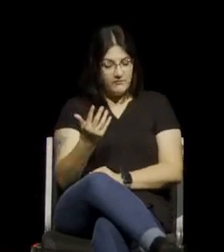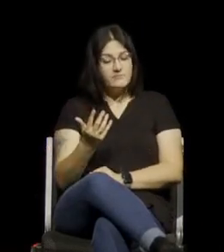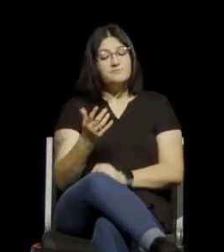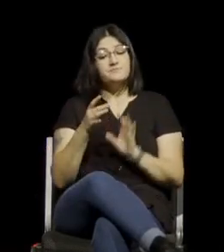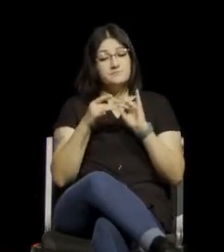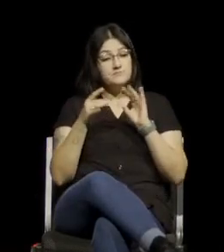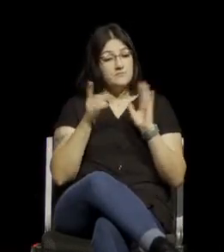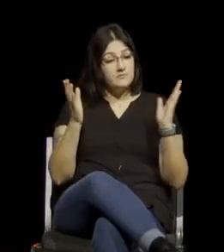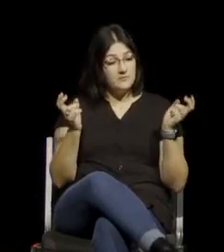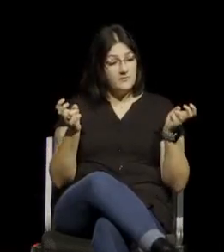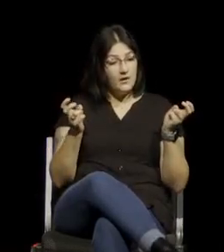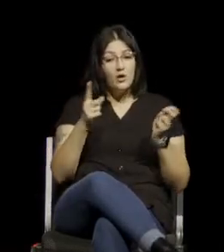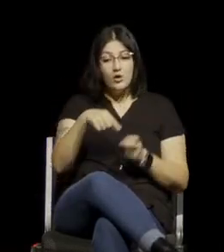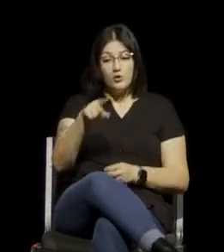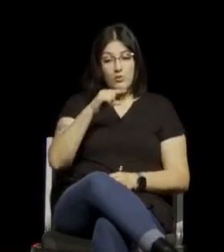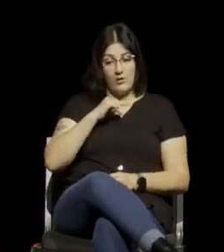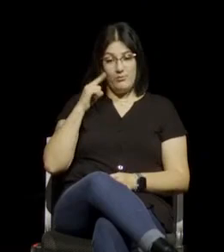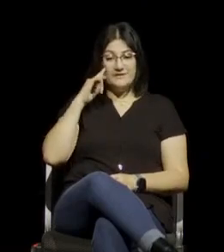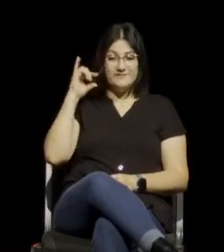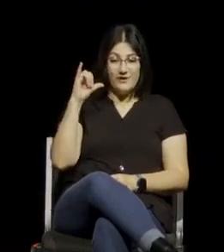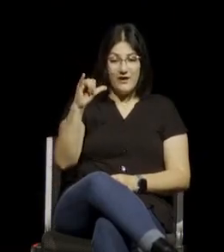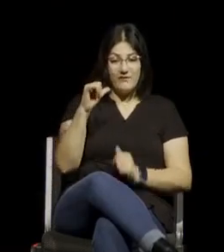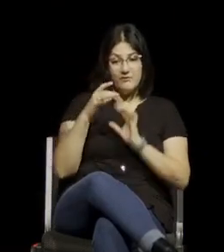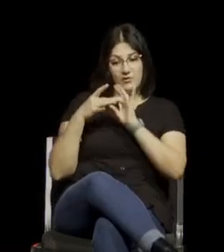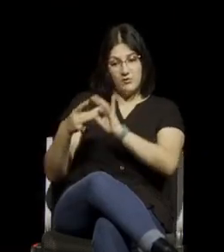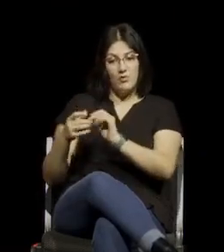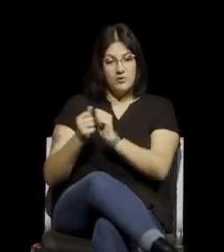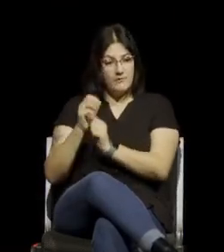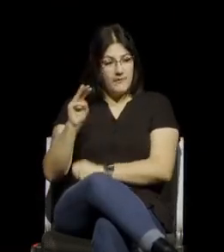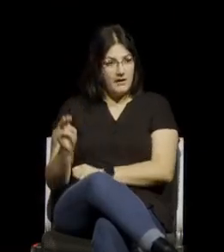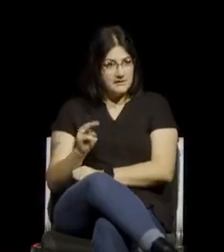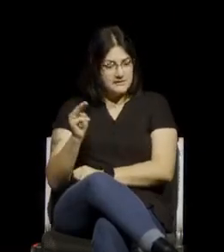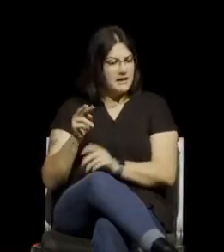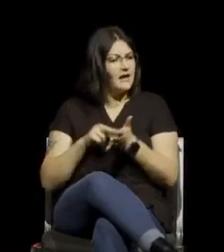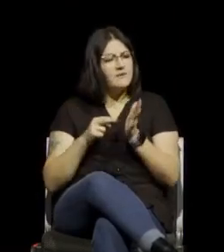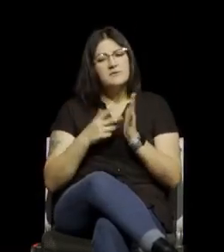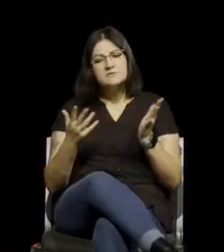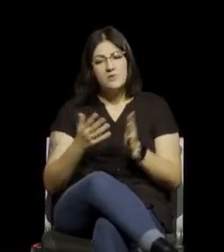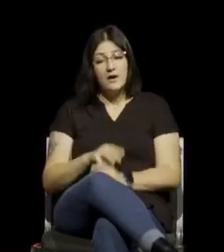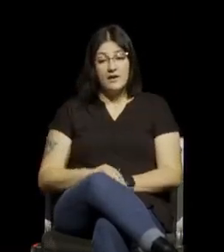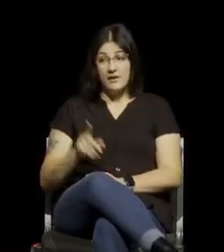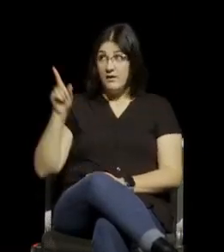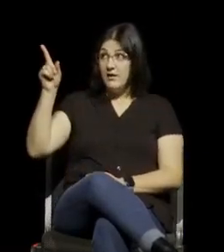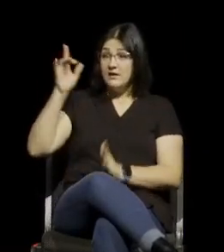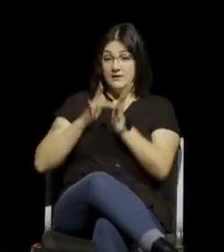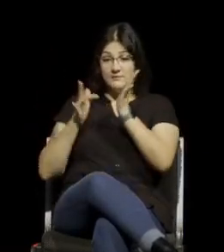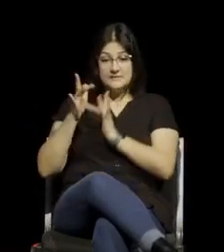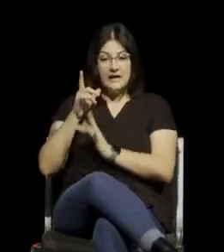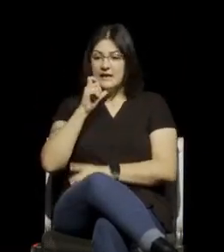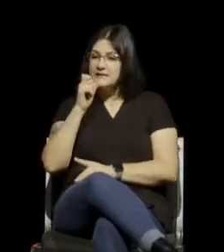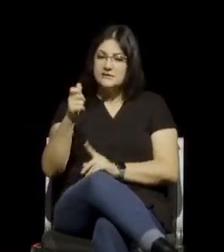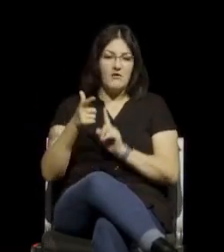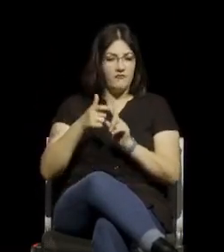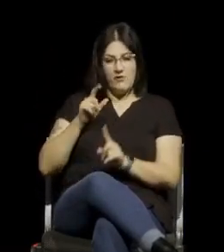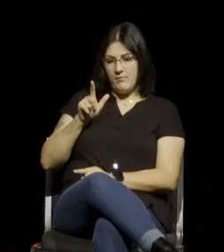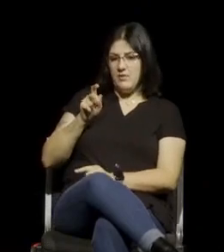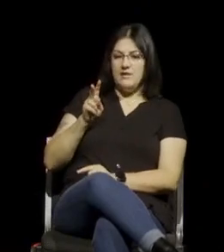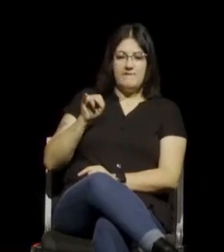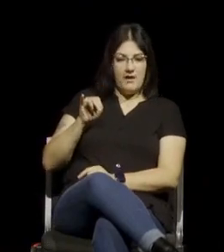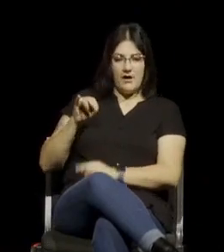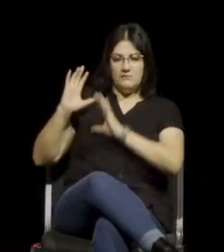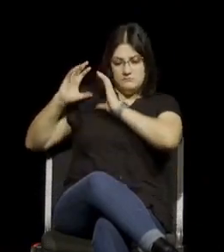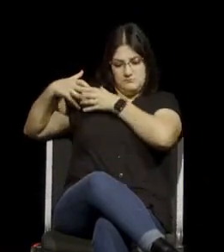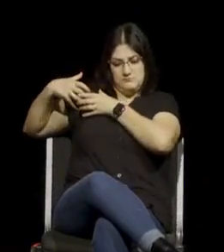says, you are a priest forever in the order of Melchizedek. What they're saying is the Messiah is not going to come from the Levitical